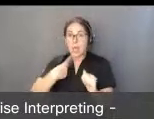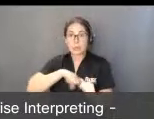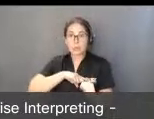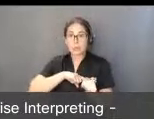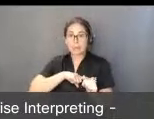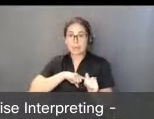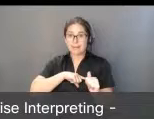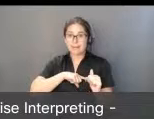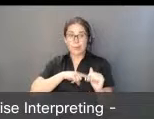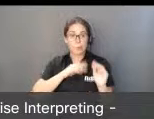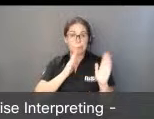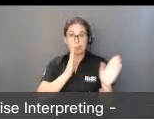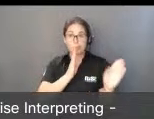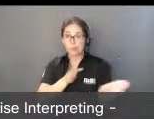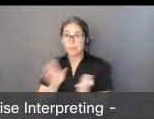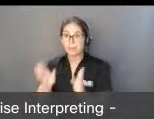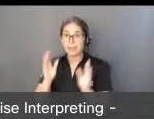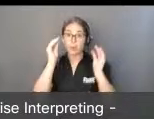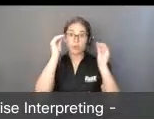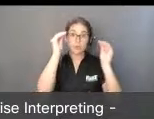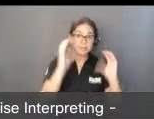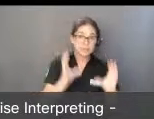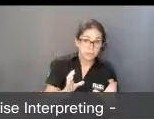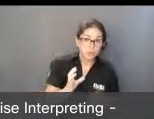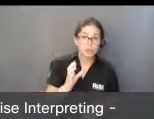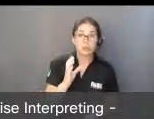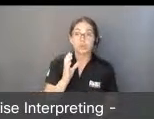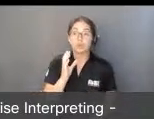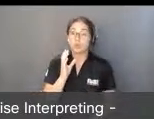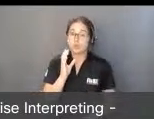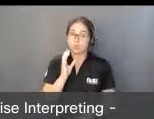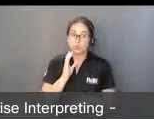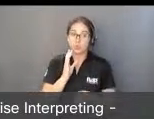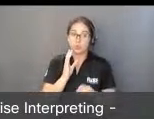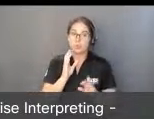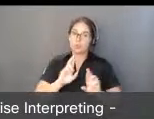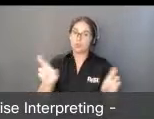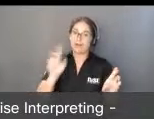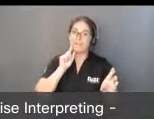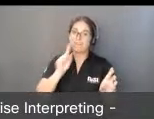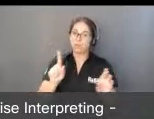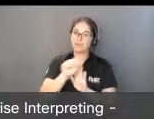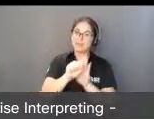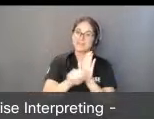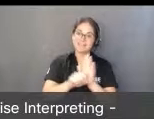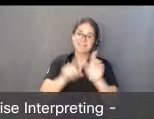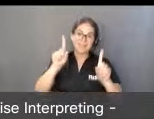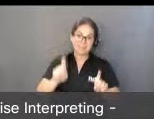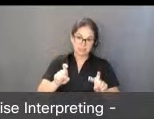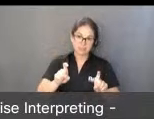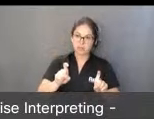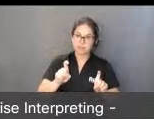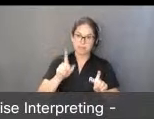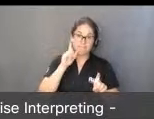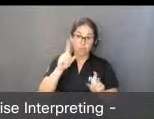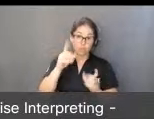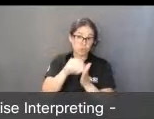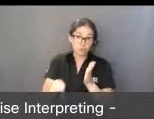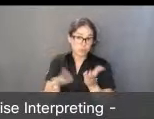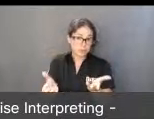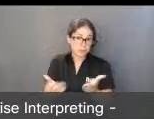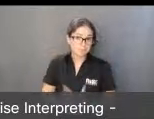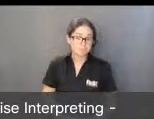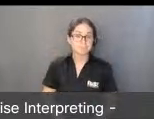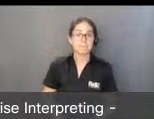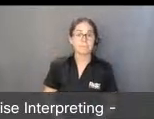our instructors, our teachers, to be prepared to do that type of testing for our students? So